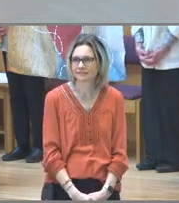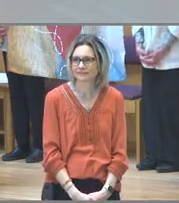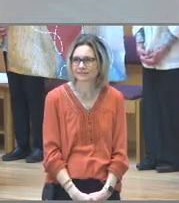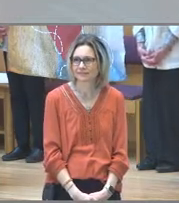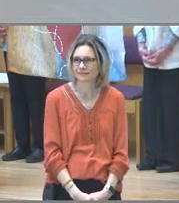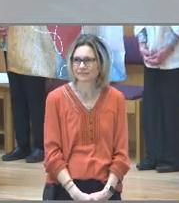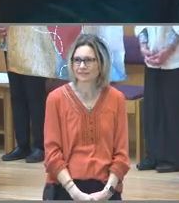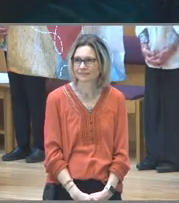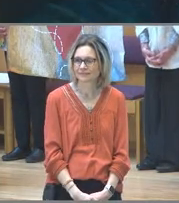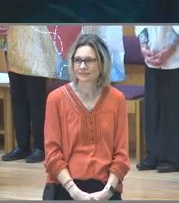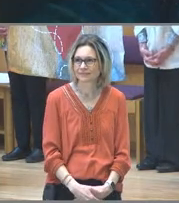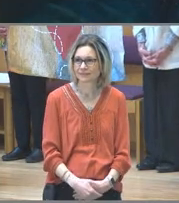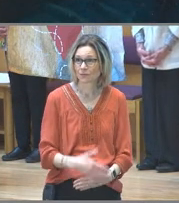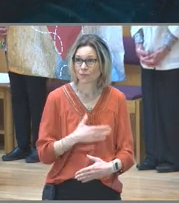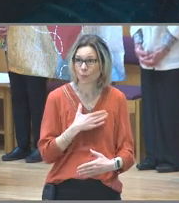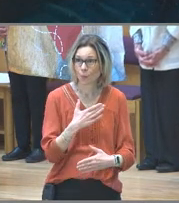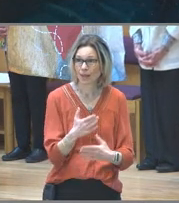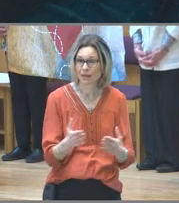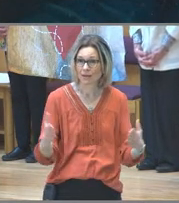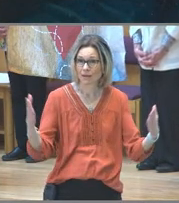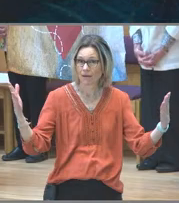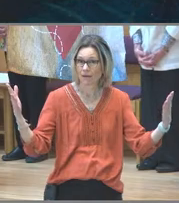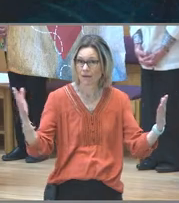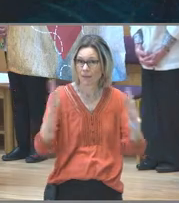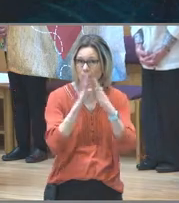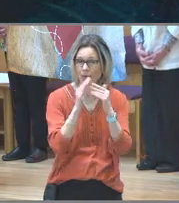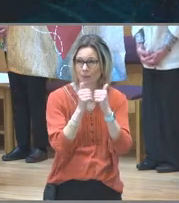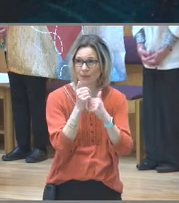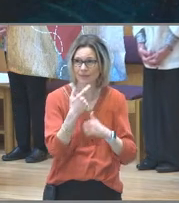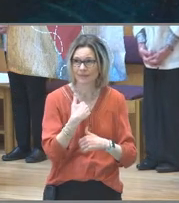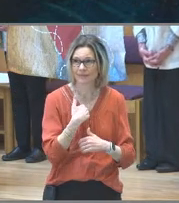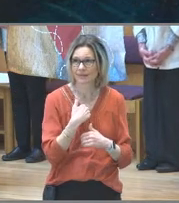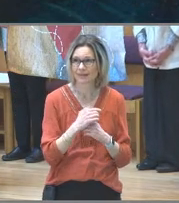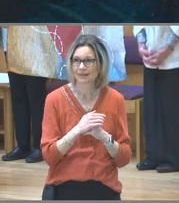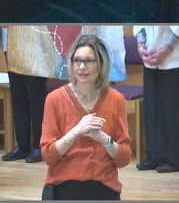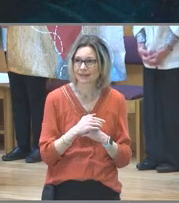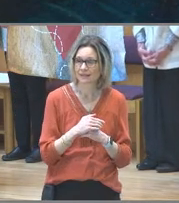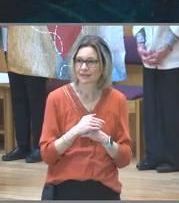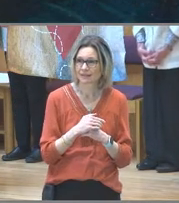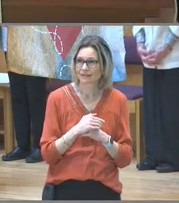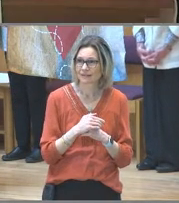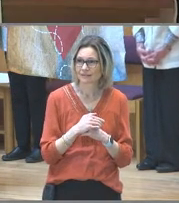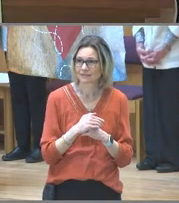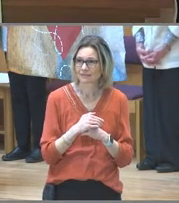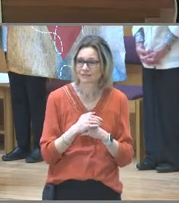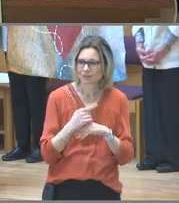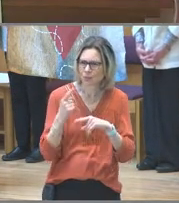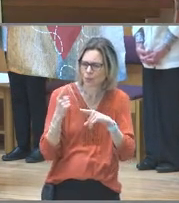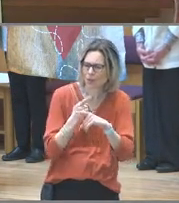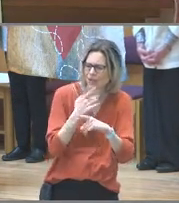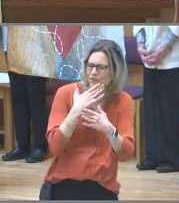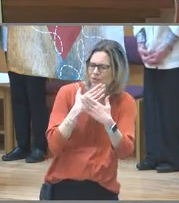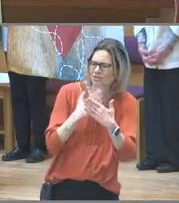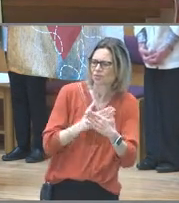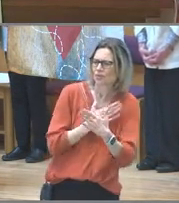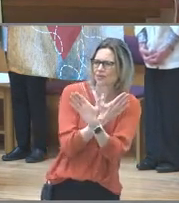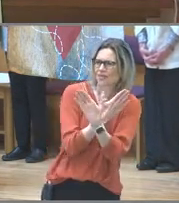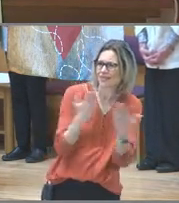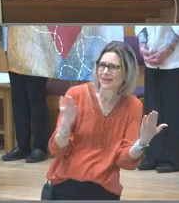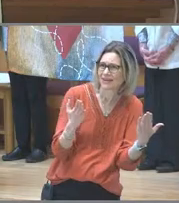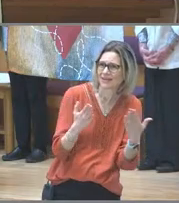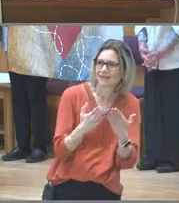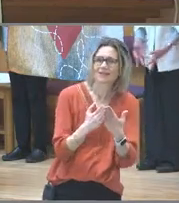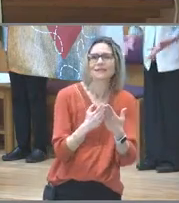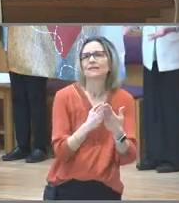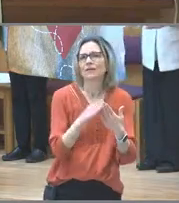If you are willing, you can extend your arms and pray with me. It is right and a good and joyful thing that we should at all